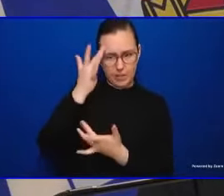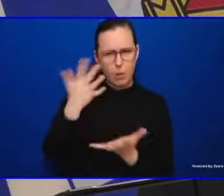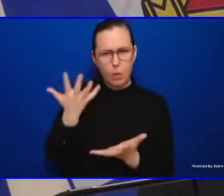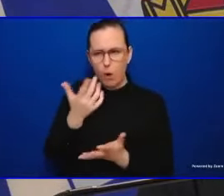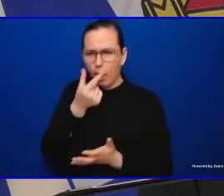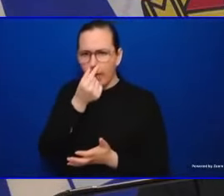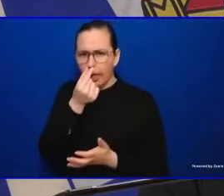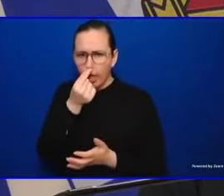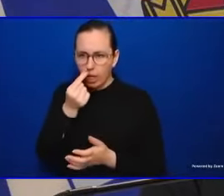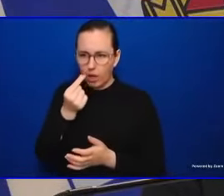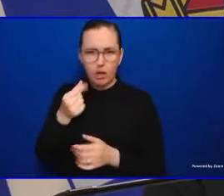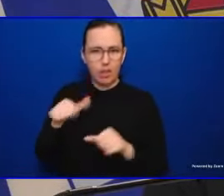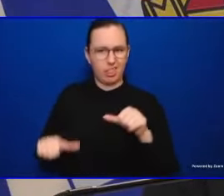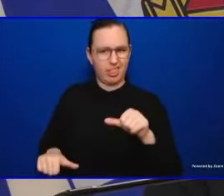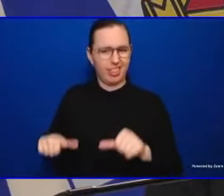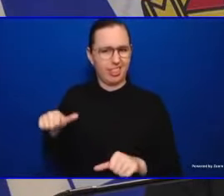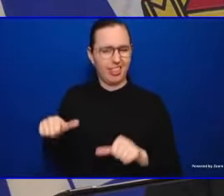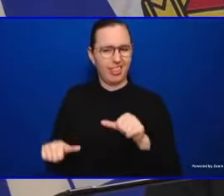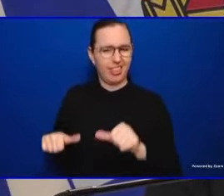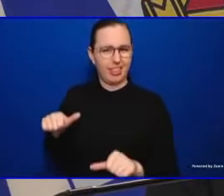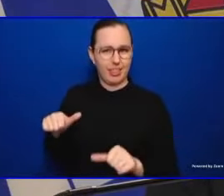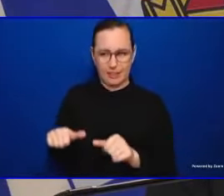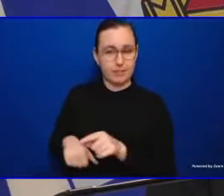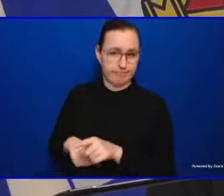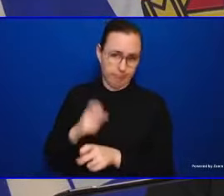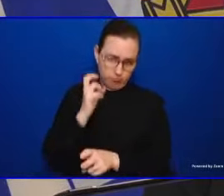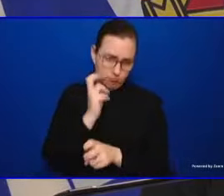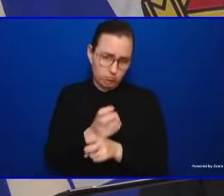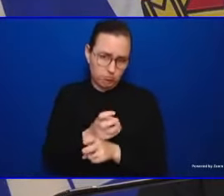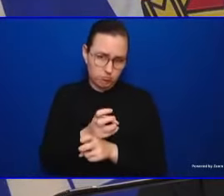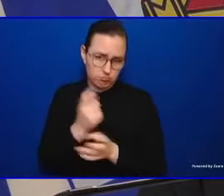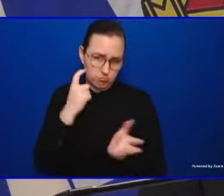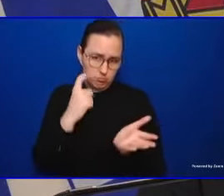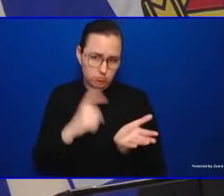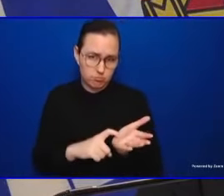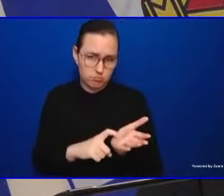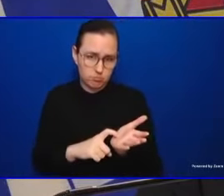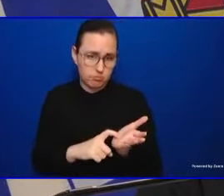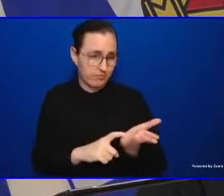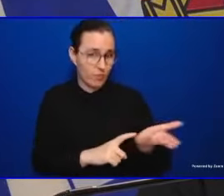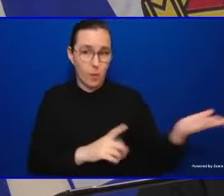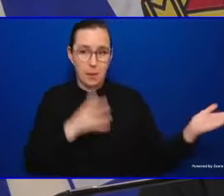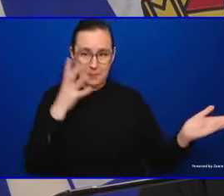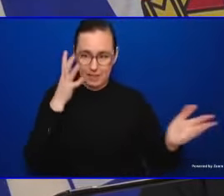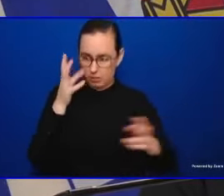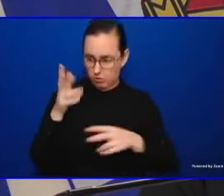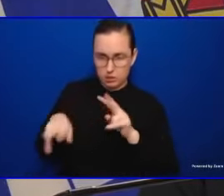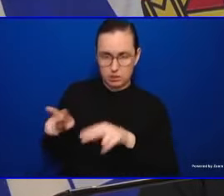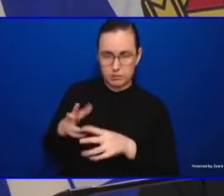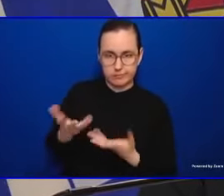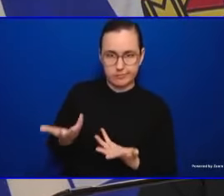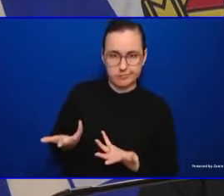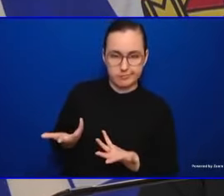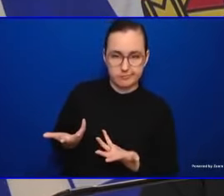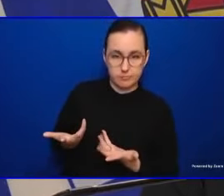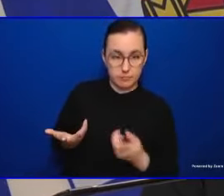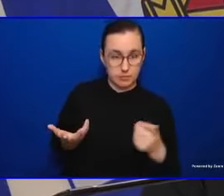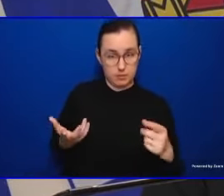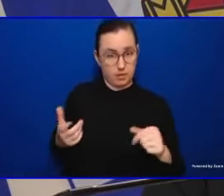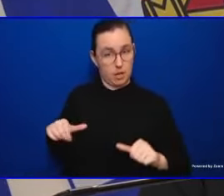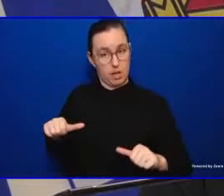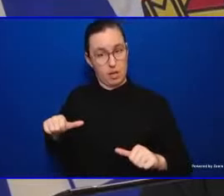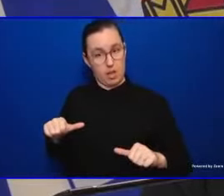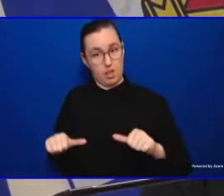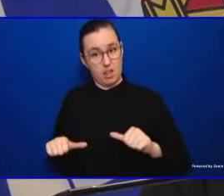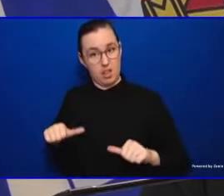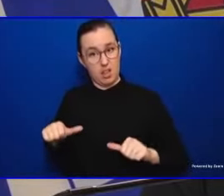continue to be those challenging ones. I would say, if in doubt, keep your child home right now. And yes, it does make a